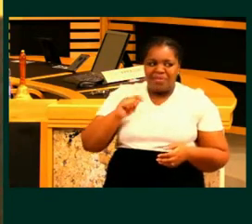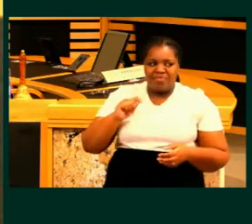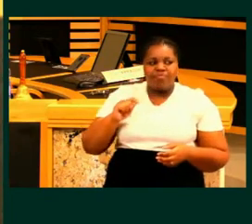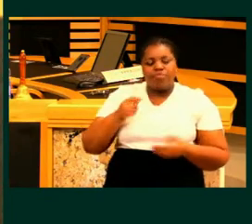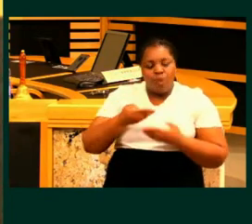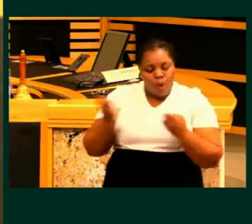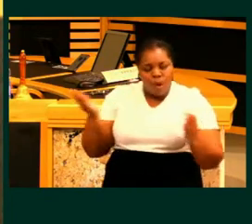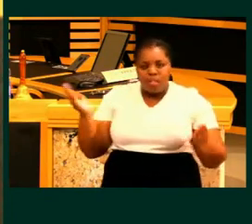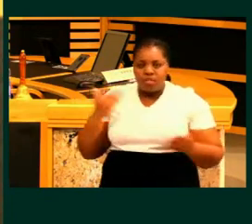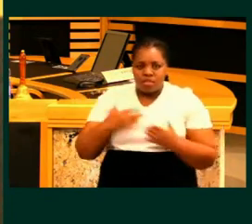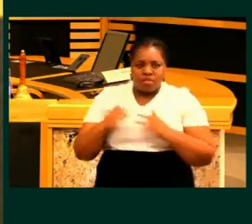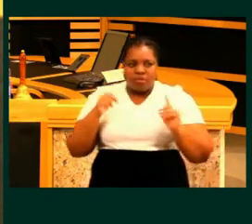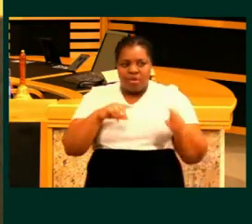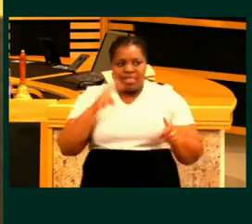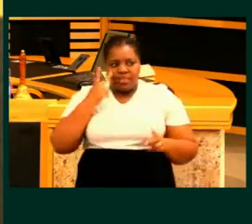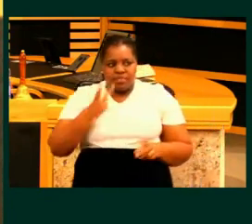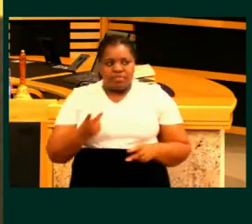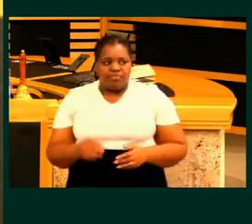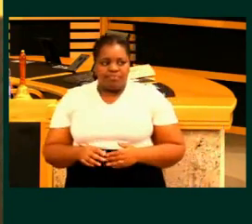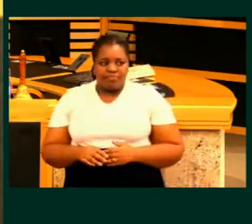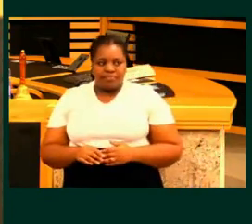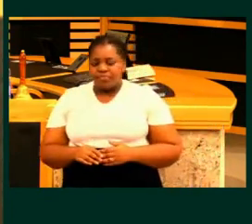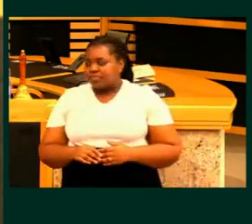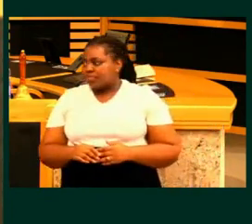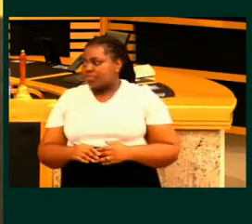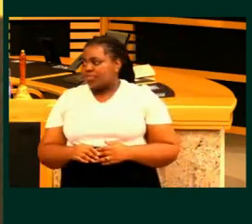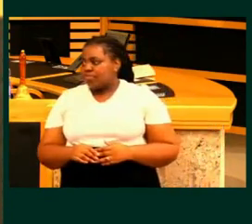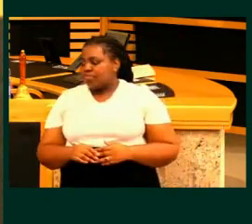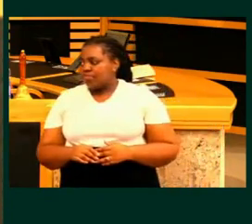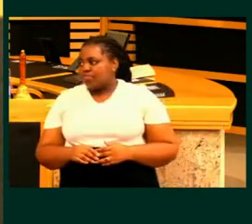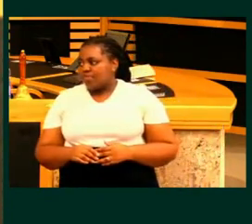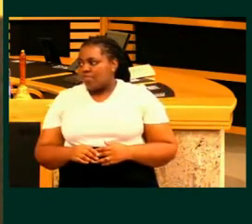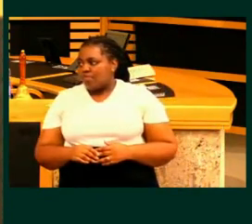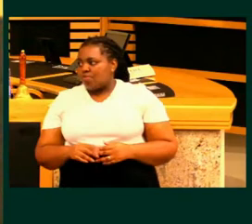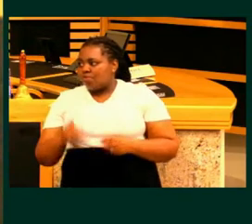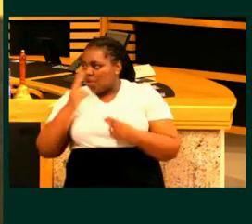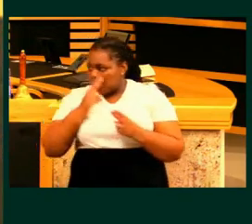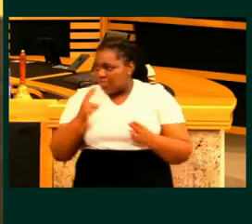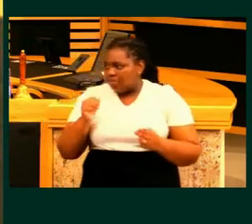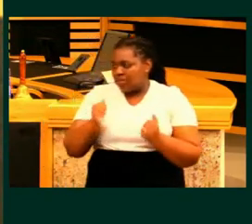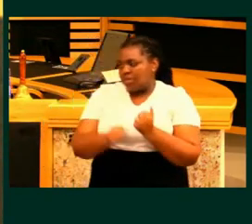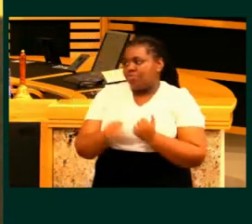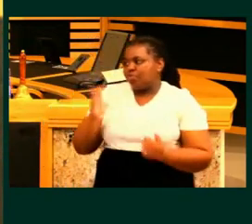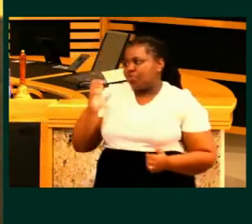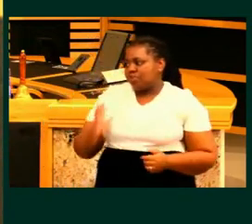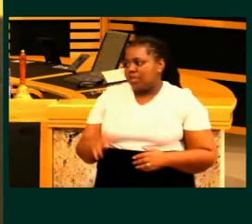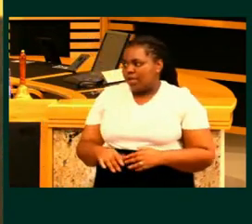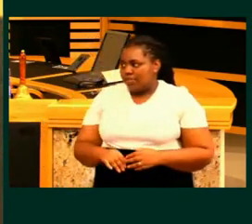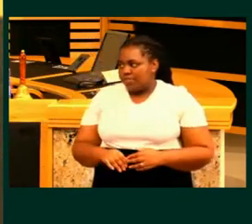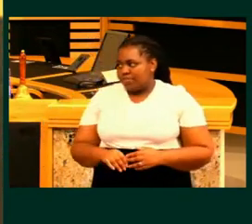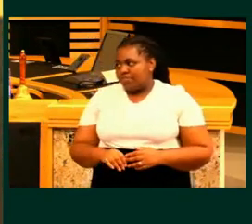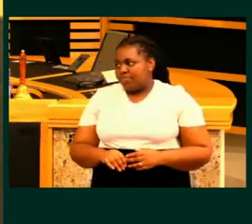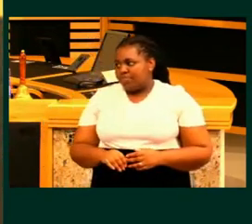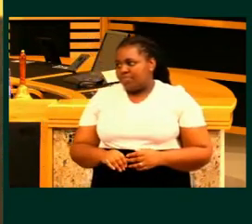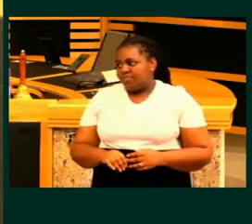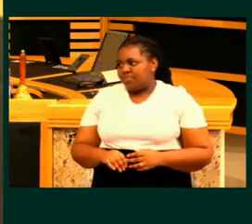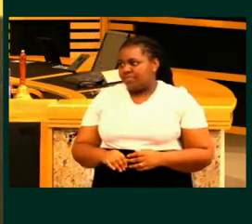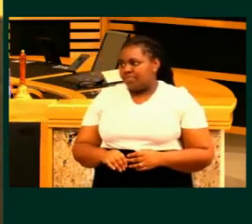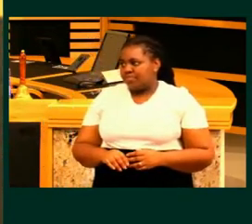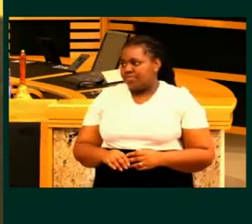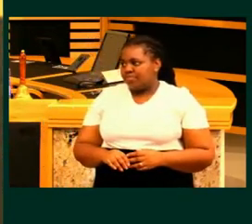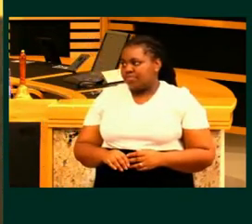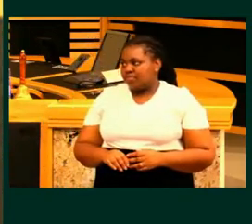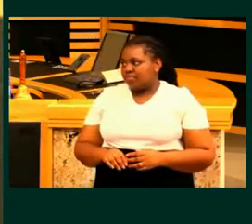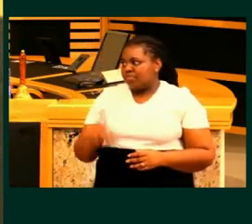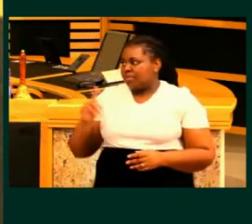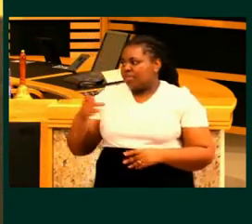to see uh honorable Deputy speaker this the